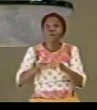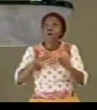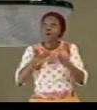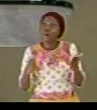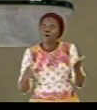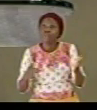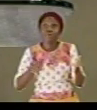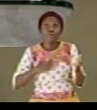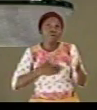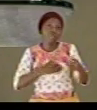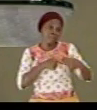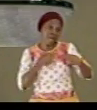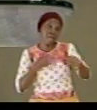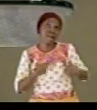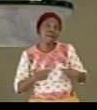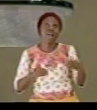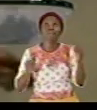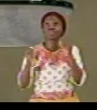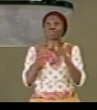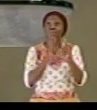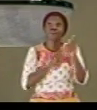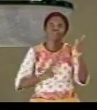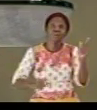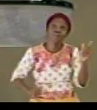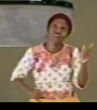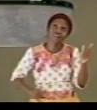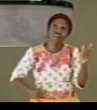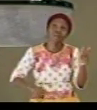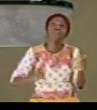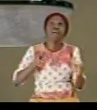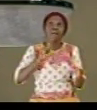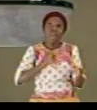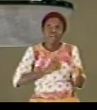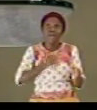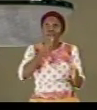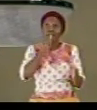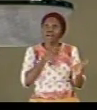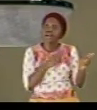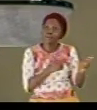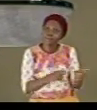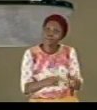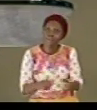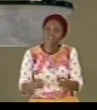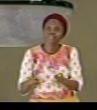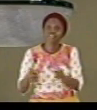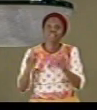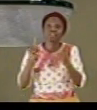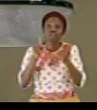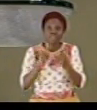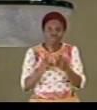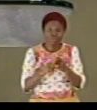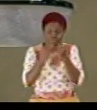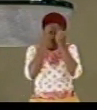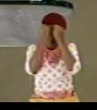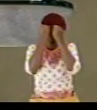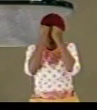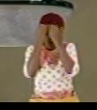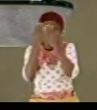Lord. Open my eyes, oh Lord. I am ready